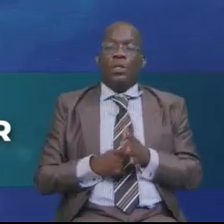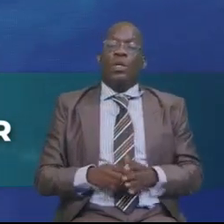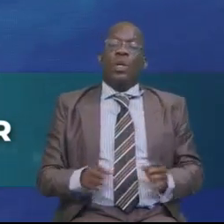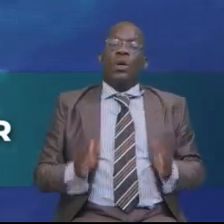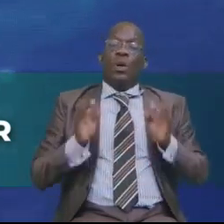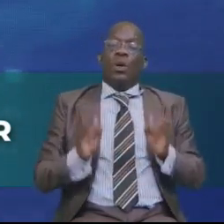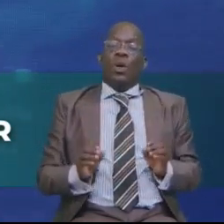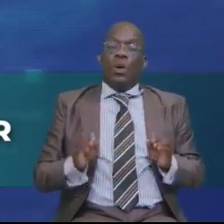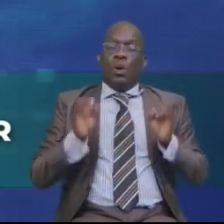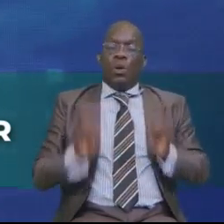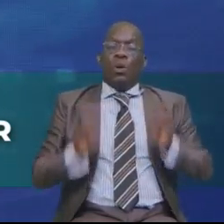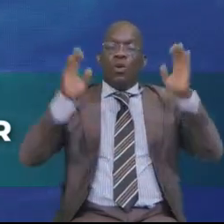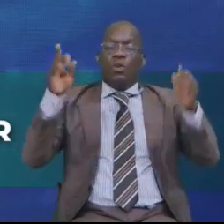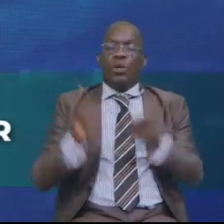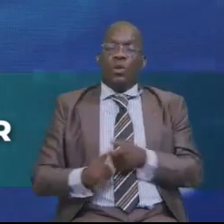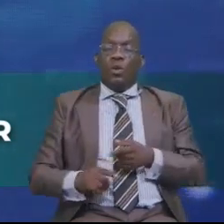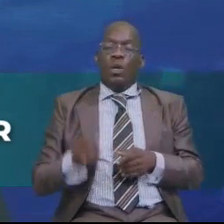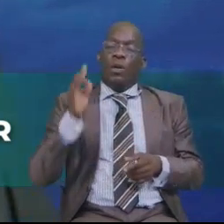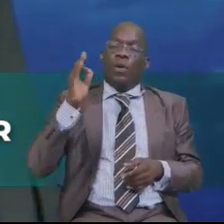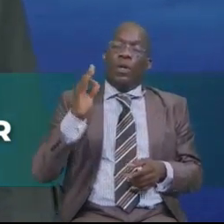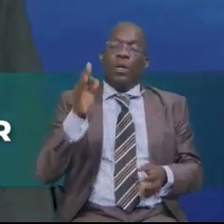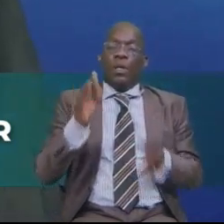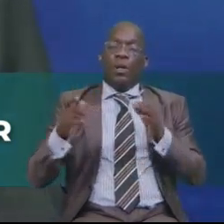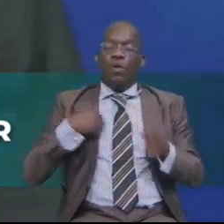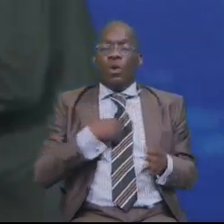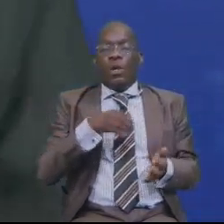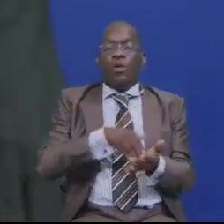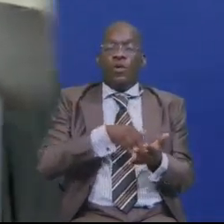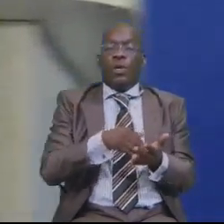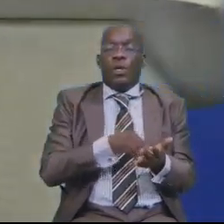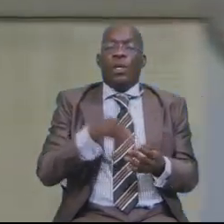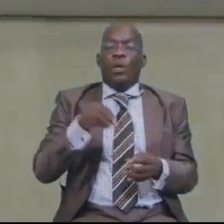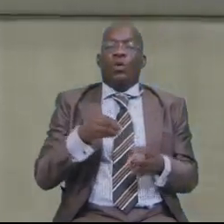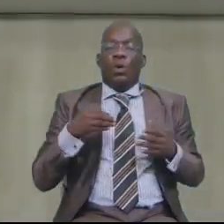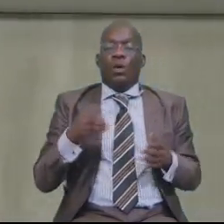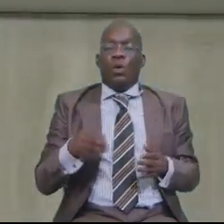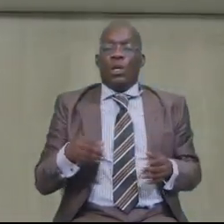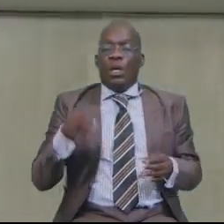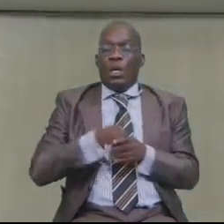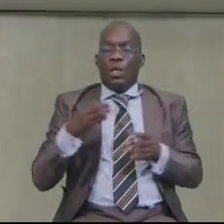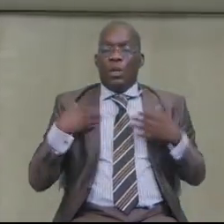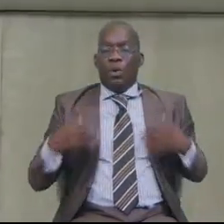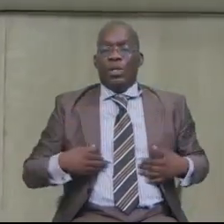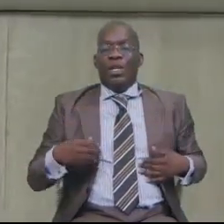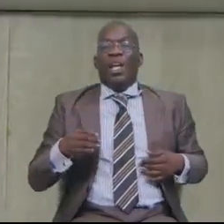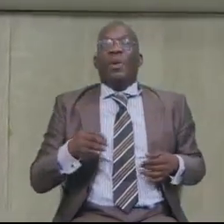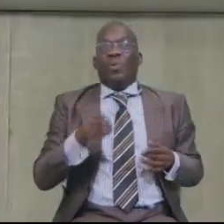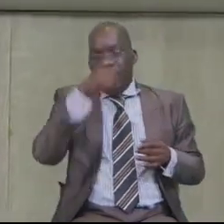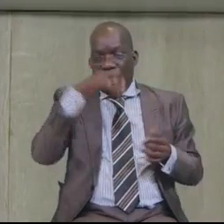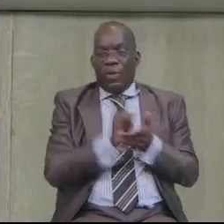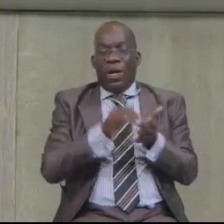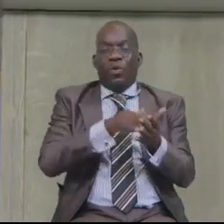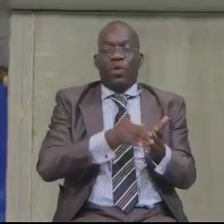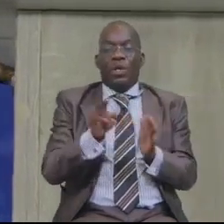feeling weak in the body, and because of that weakness, we'll say, I think I need to